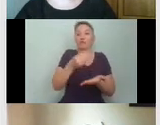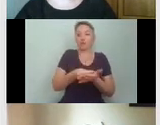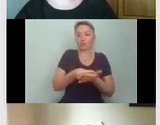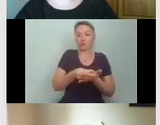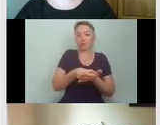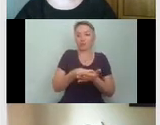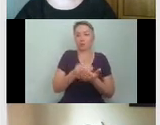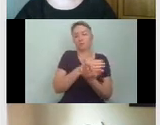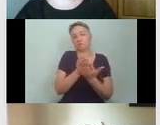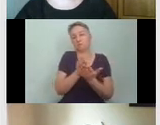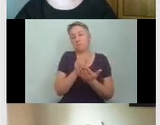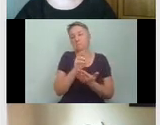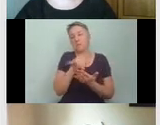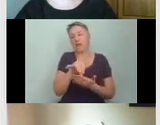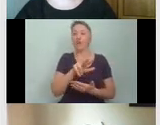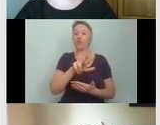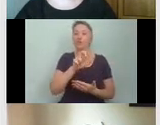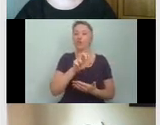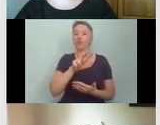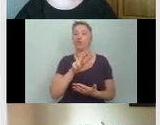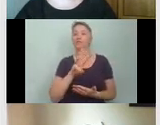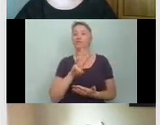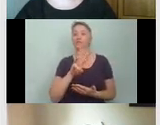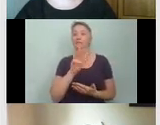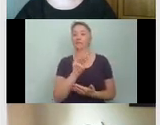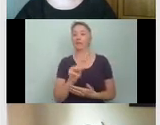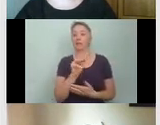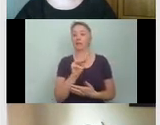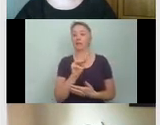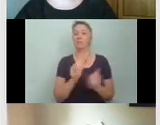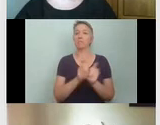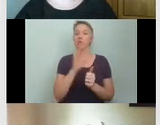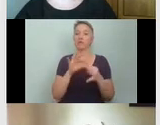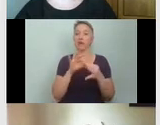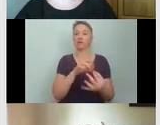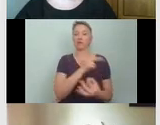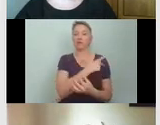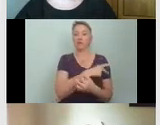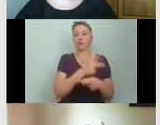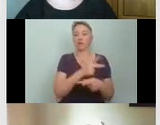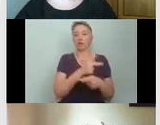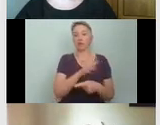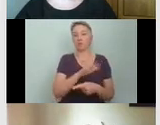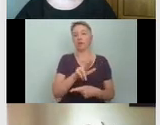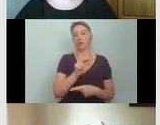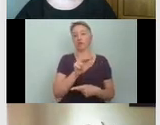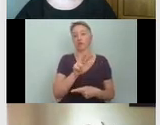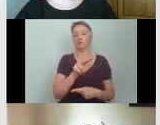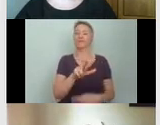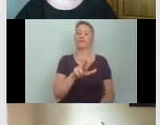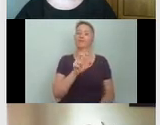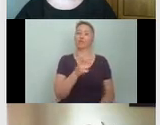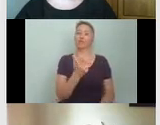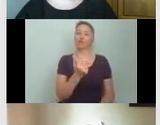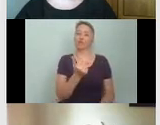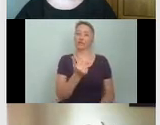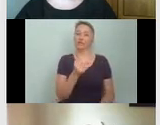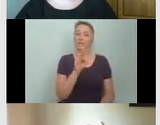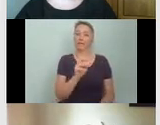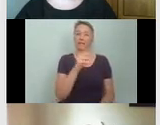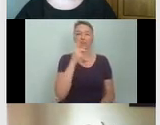$336 million. Most of that was in the patient care area, about $313 million was in the patient care area, and